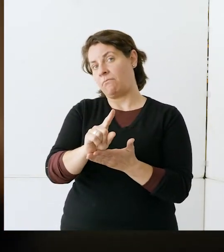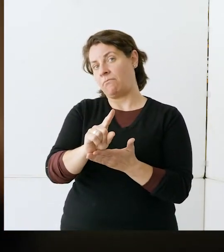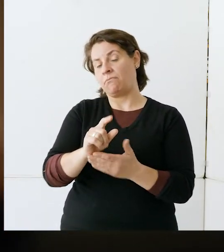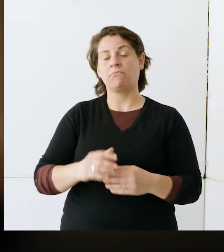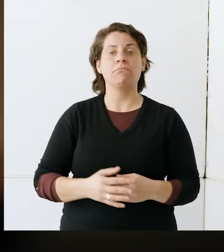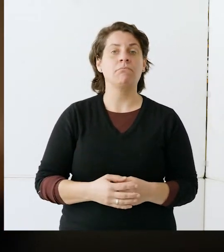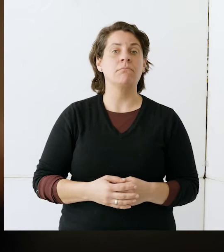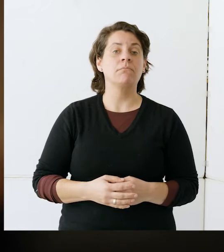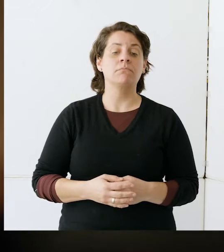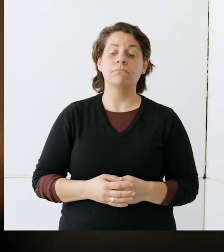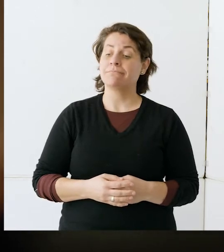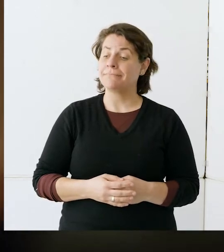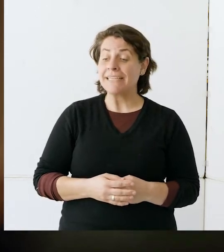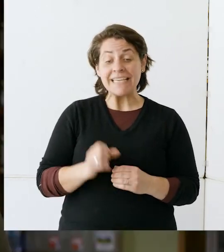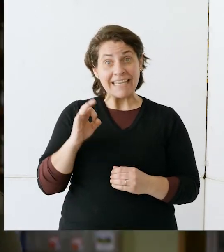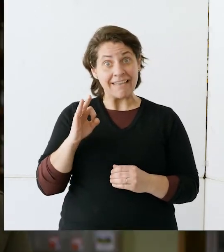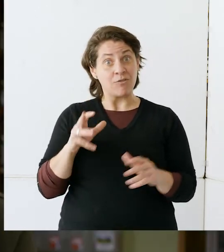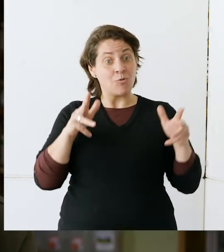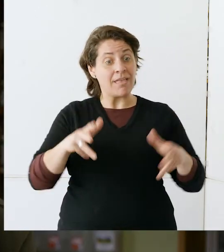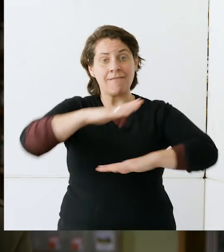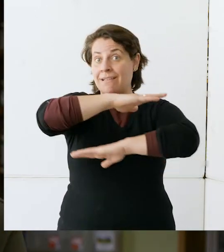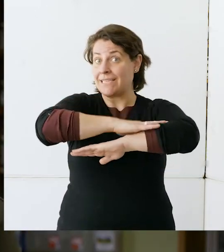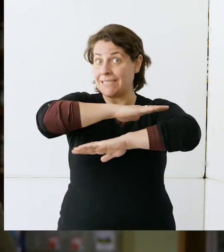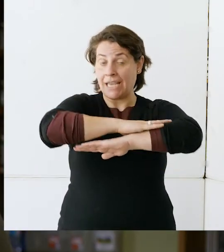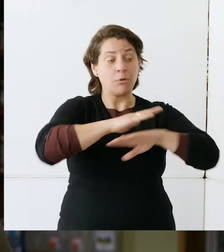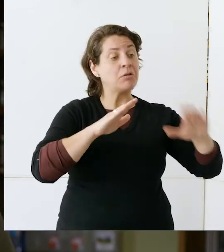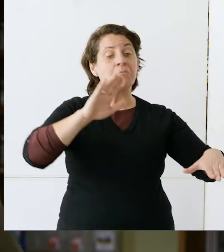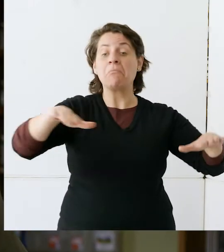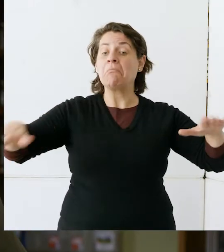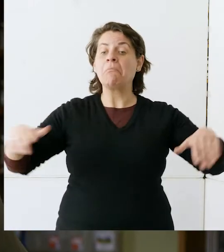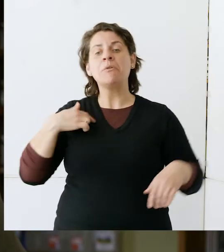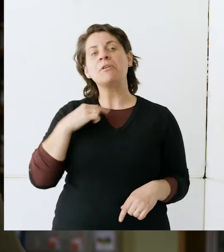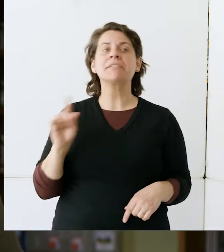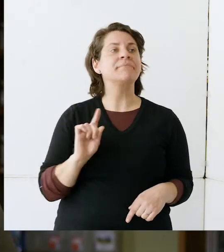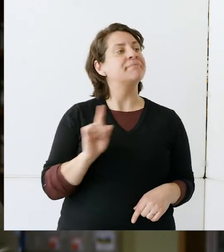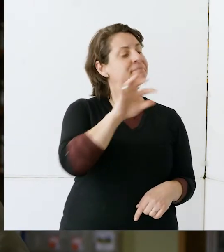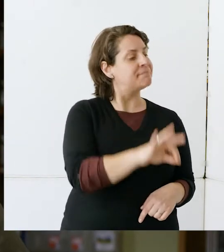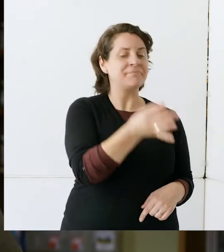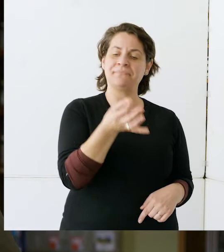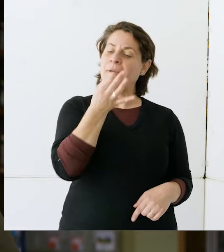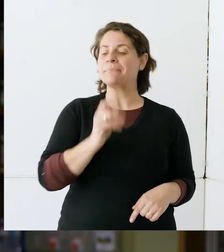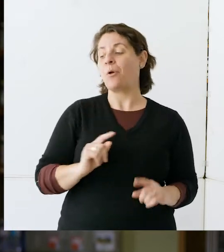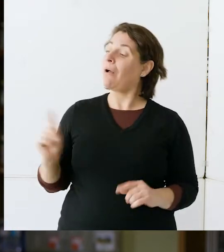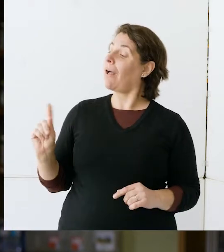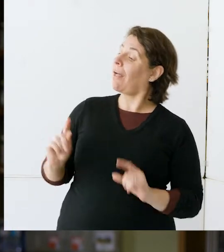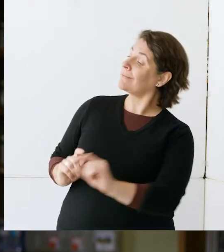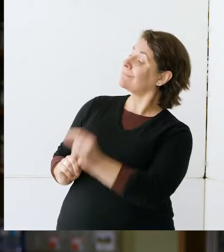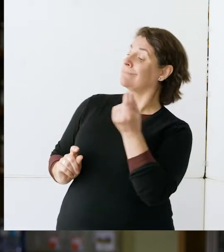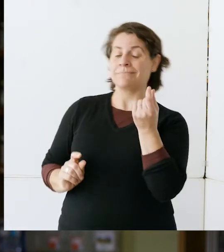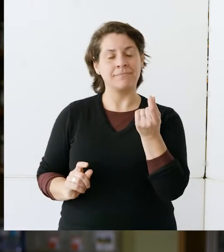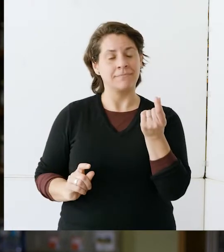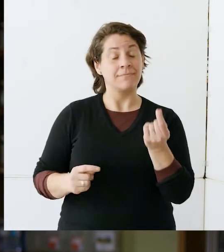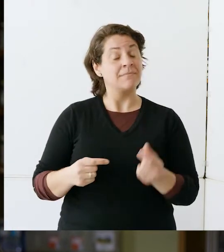They'll last for about a week. There's plenty of opportunities to eat them throughout the day if they're visible and just kind of out. And kids